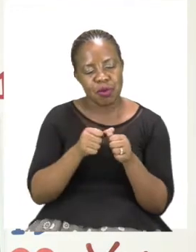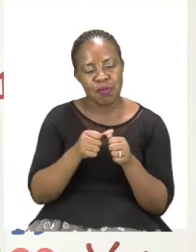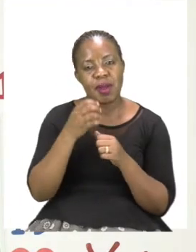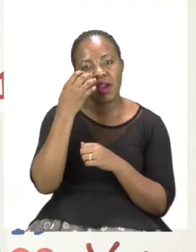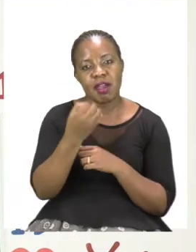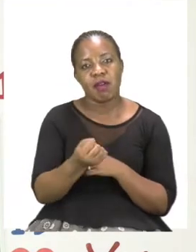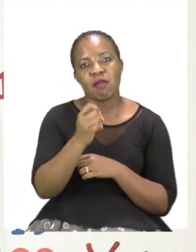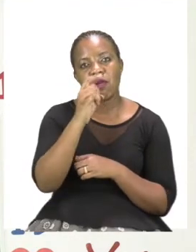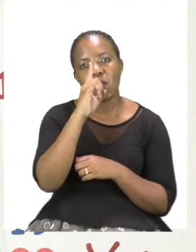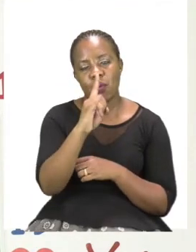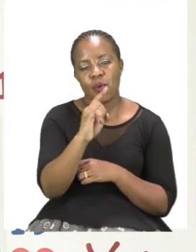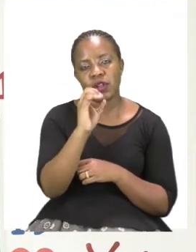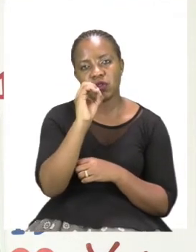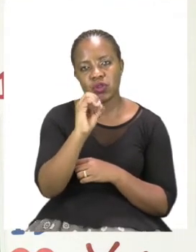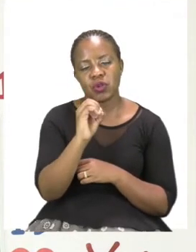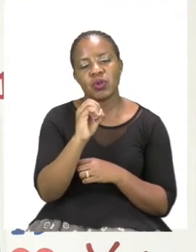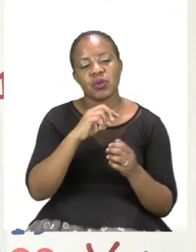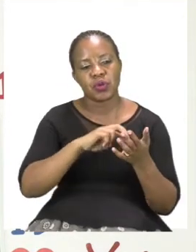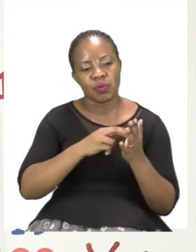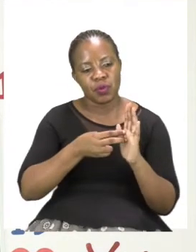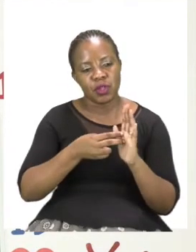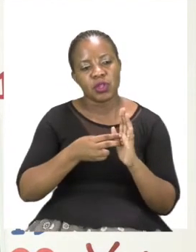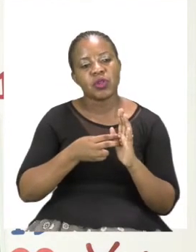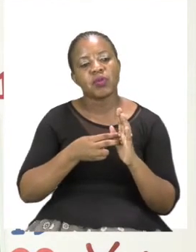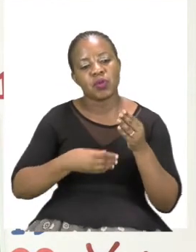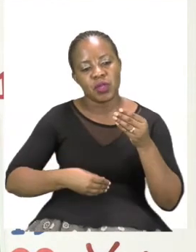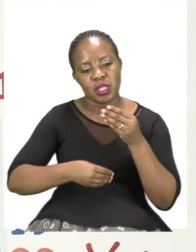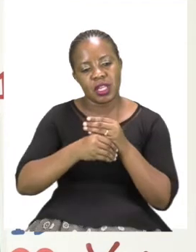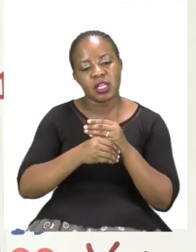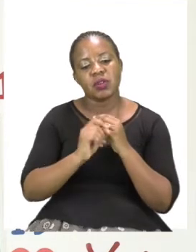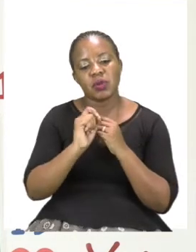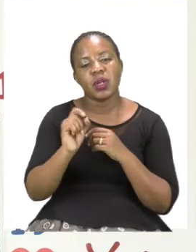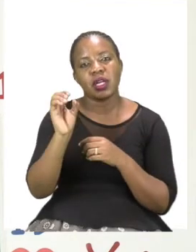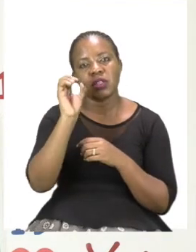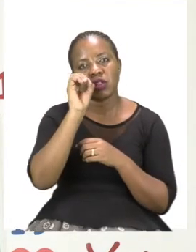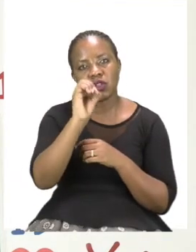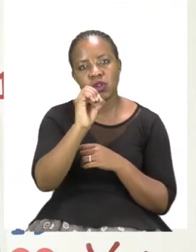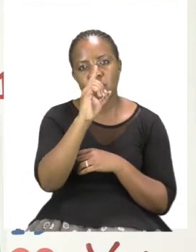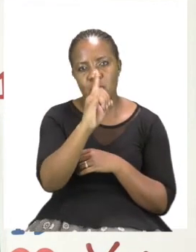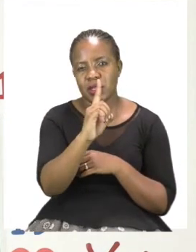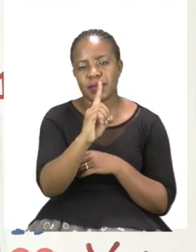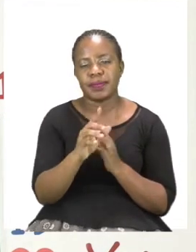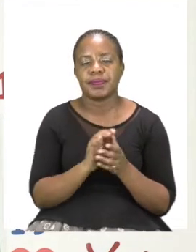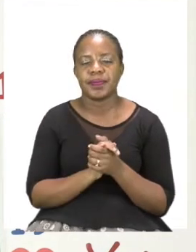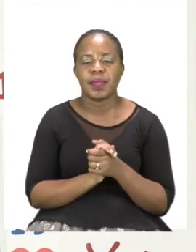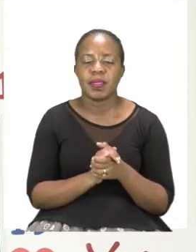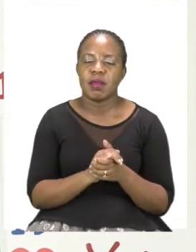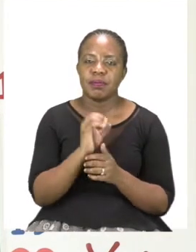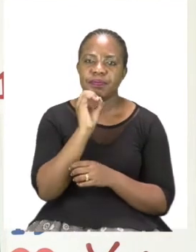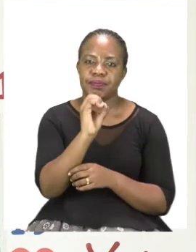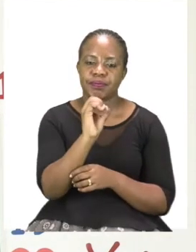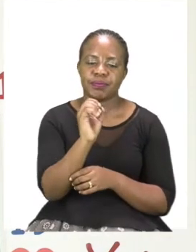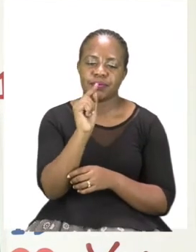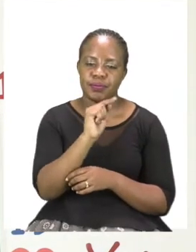1 0. So we are going to put the value of the 0 here. Now we have